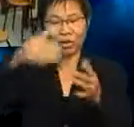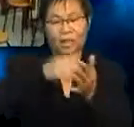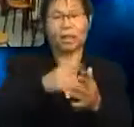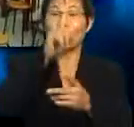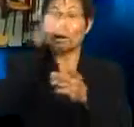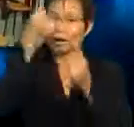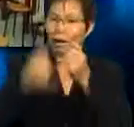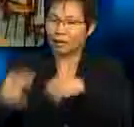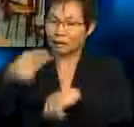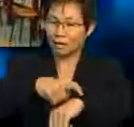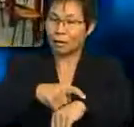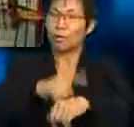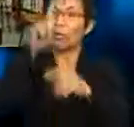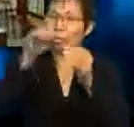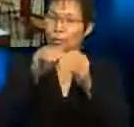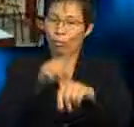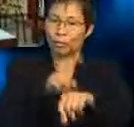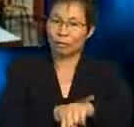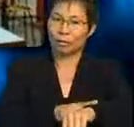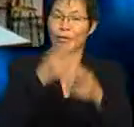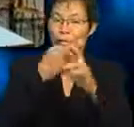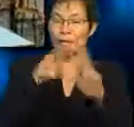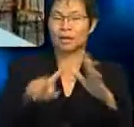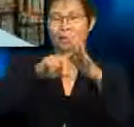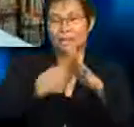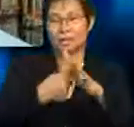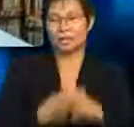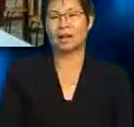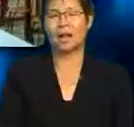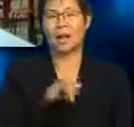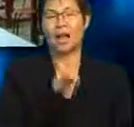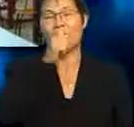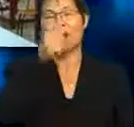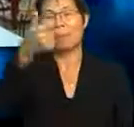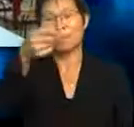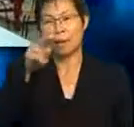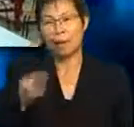Yes. Okay, one last time. Okay, one more time. Ready, start.